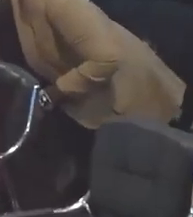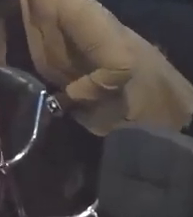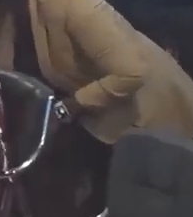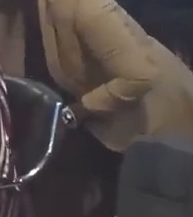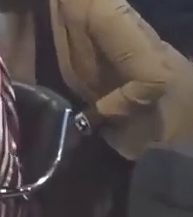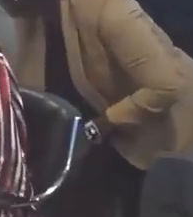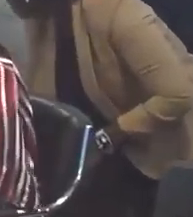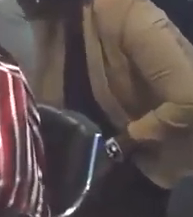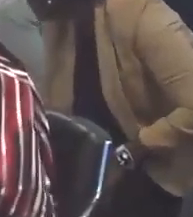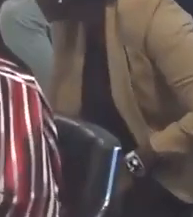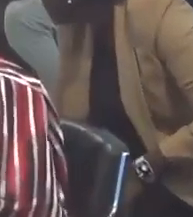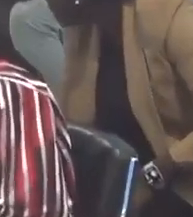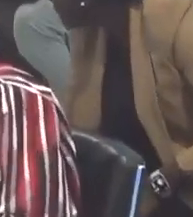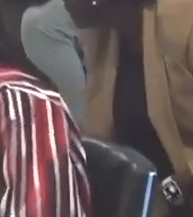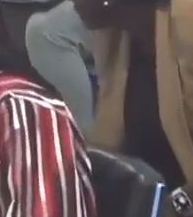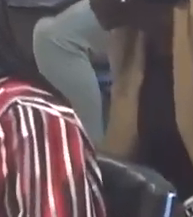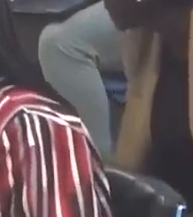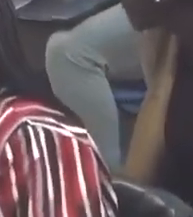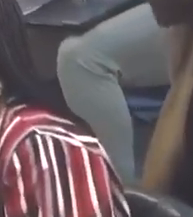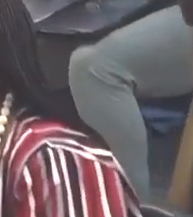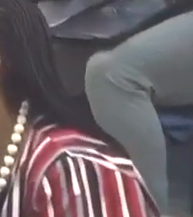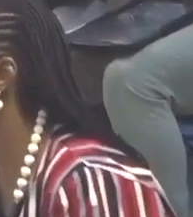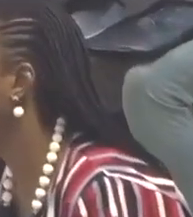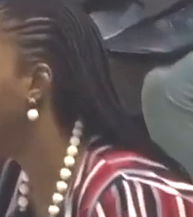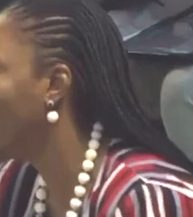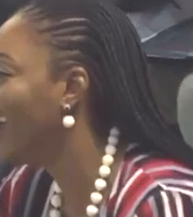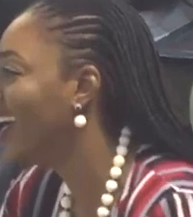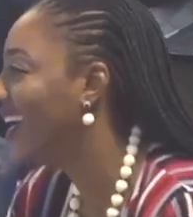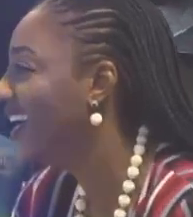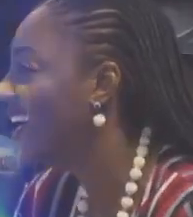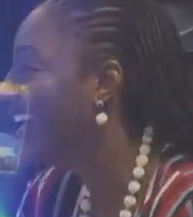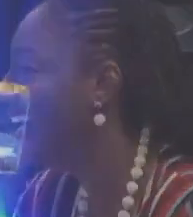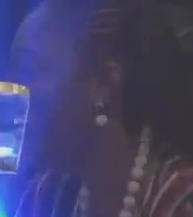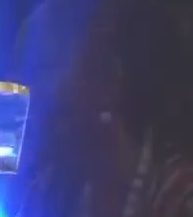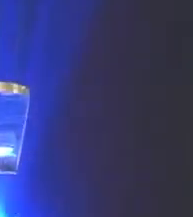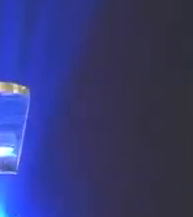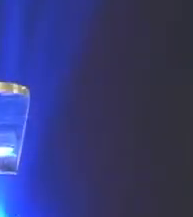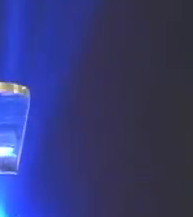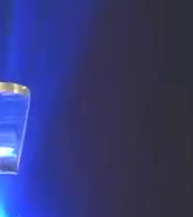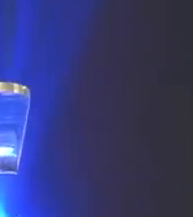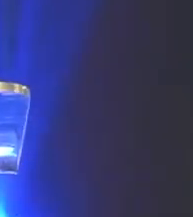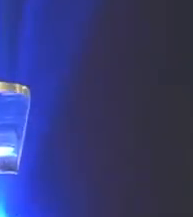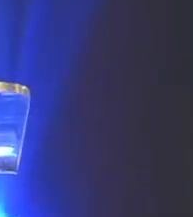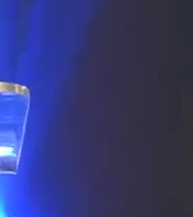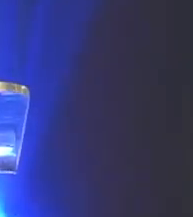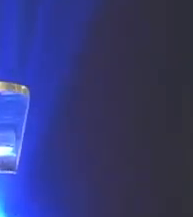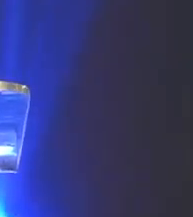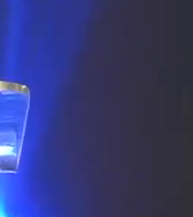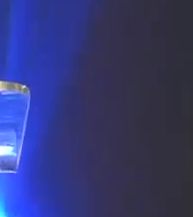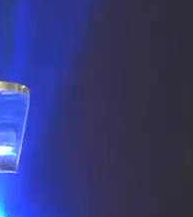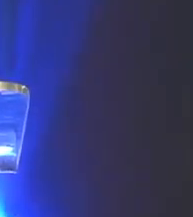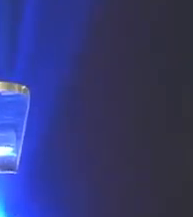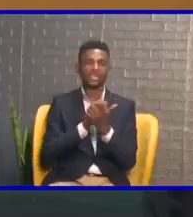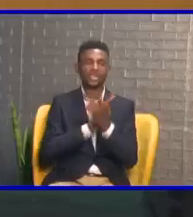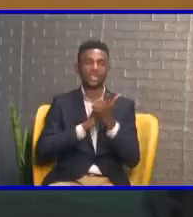our wonderful ordained ministers of God. Hallelujah. Come on. Praise the